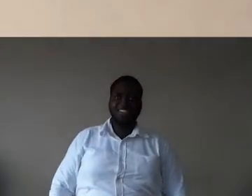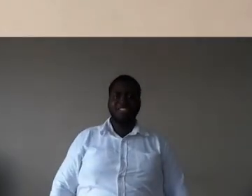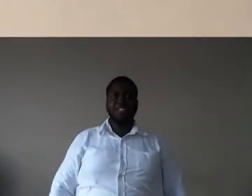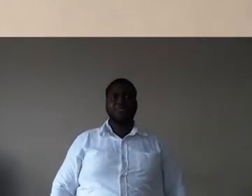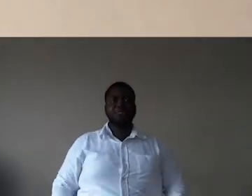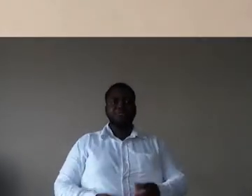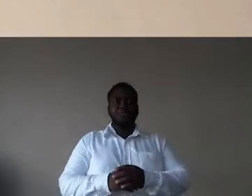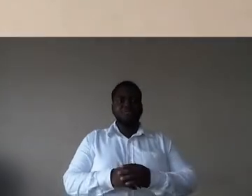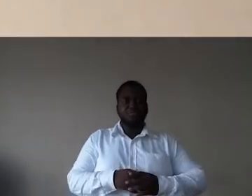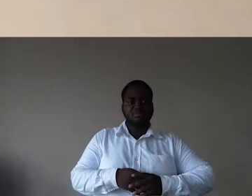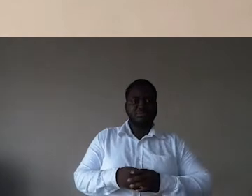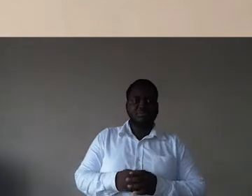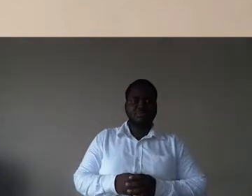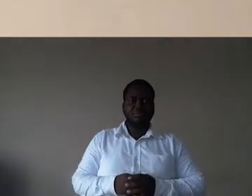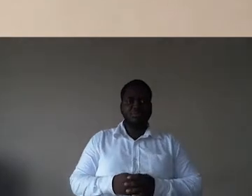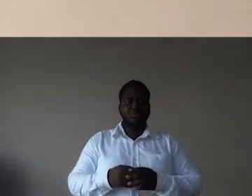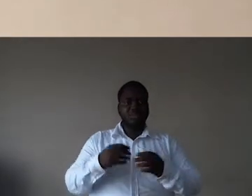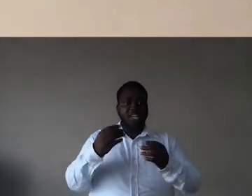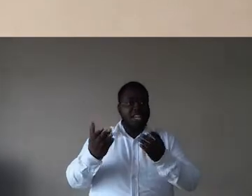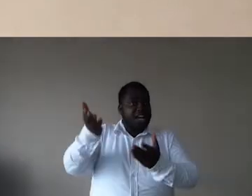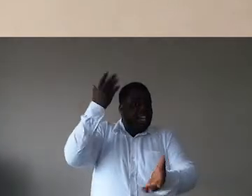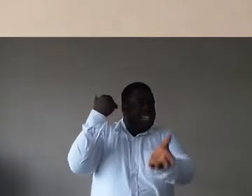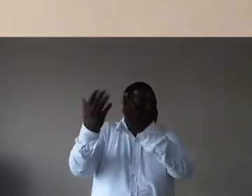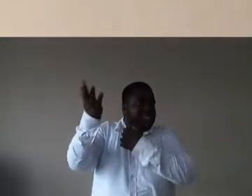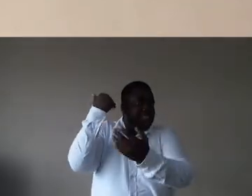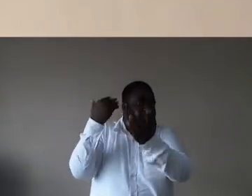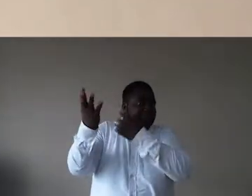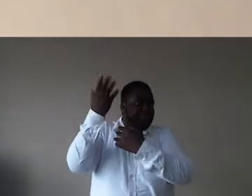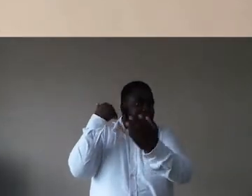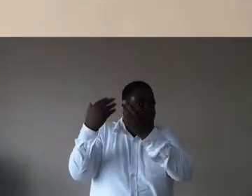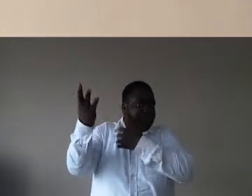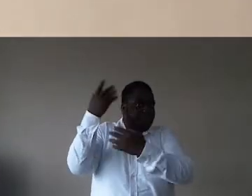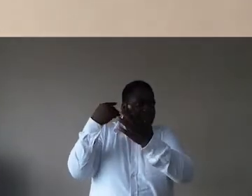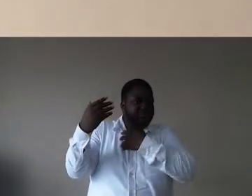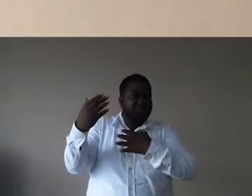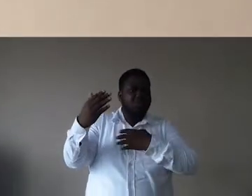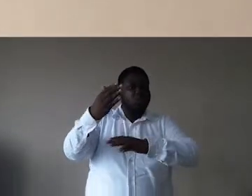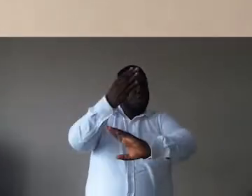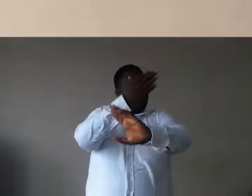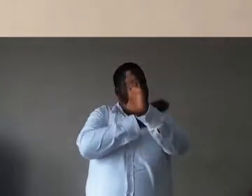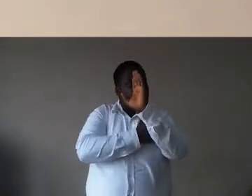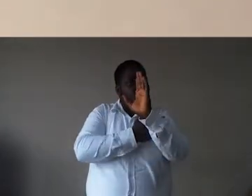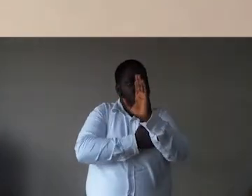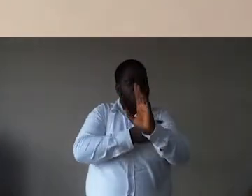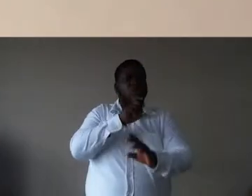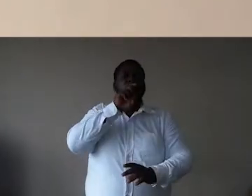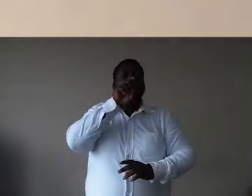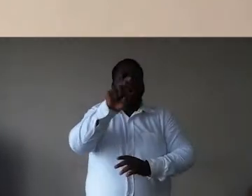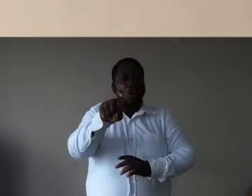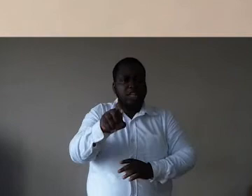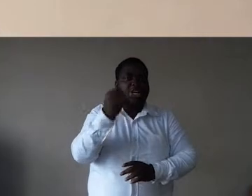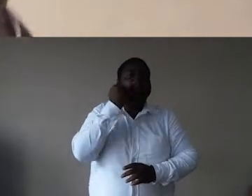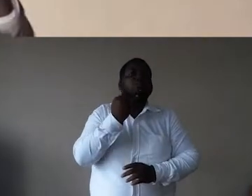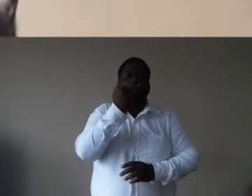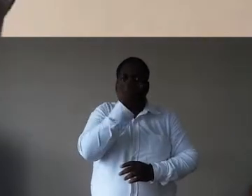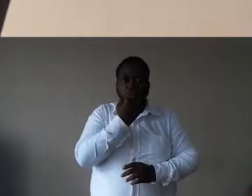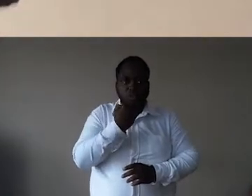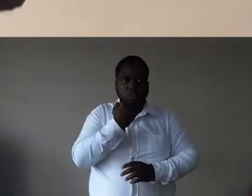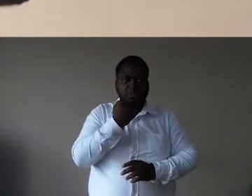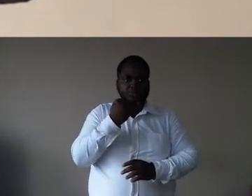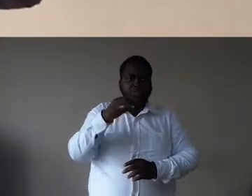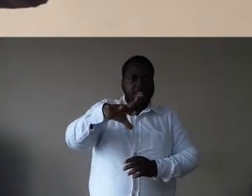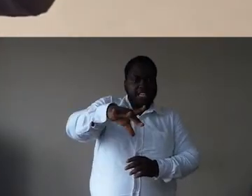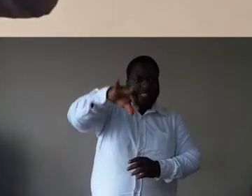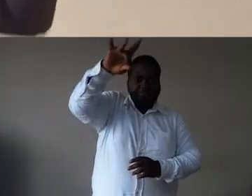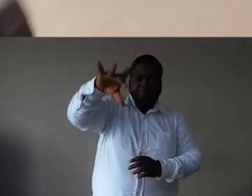sending the Ark of Covenant. Unfortunately for him, as the Ark wanted to fall, Uzzah did his best. He tried to